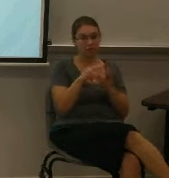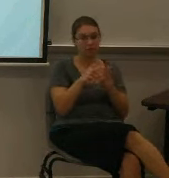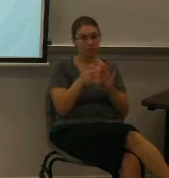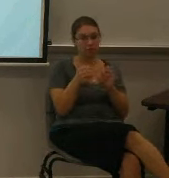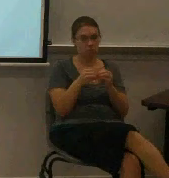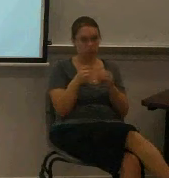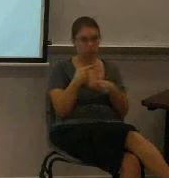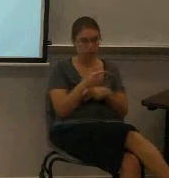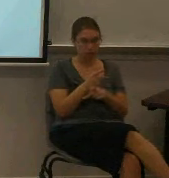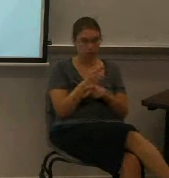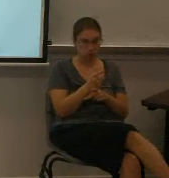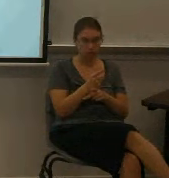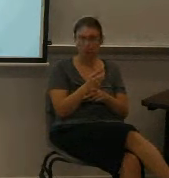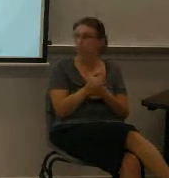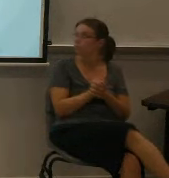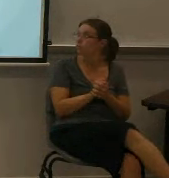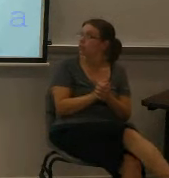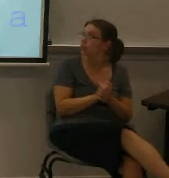production.